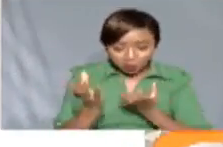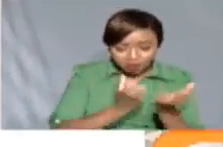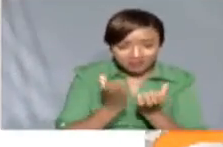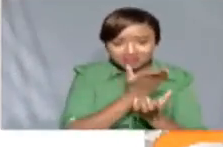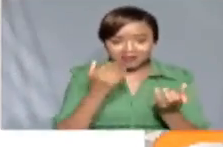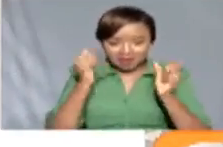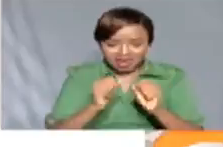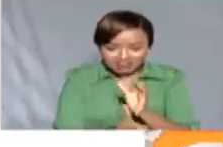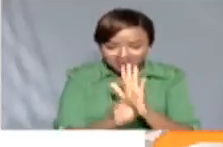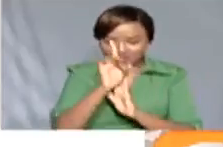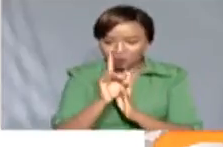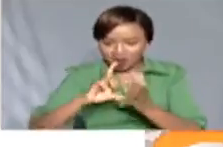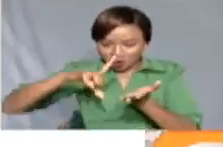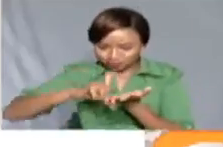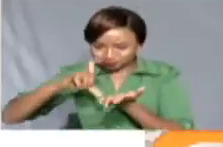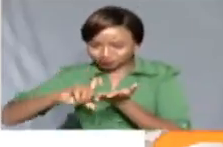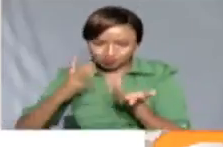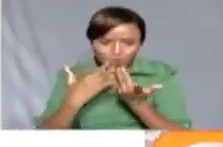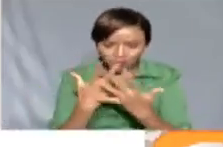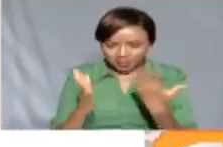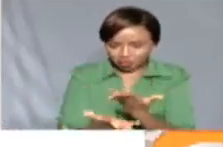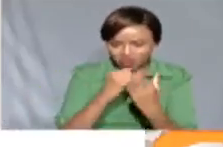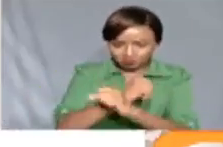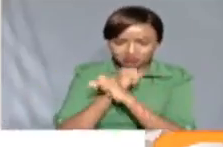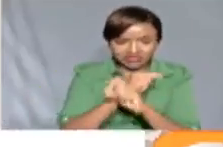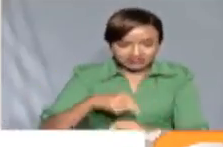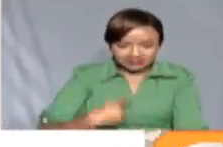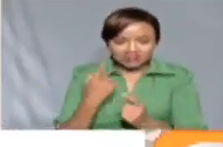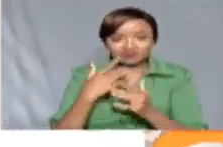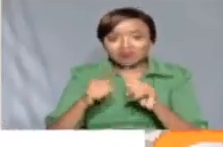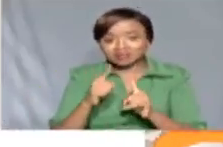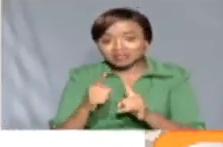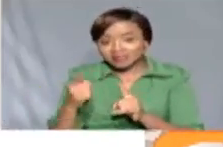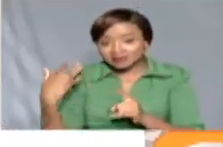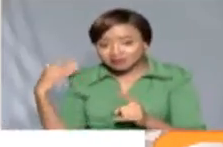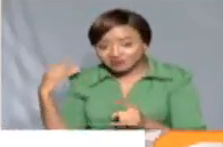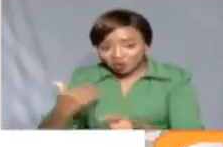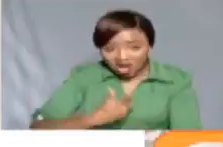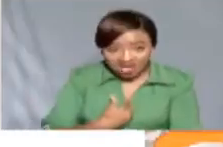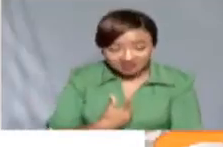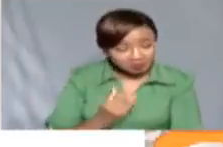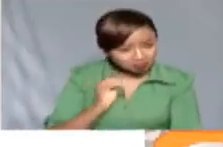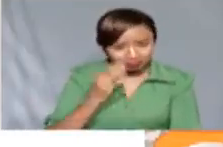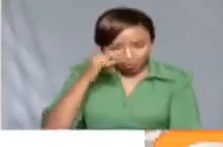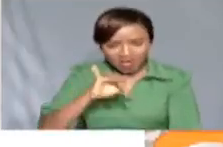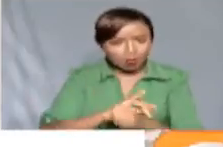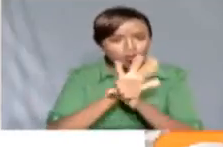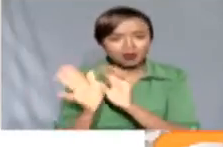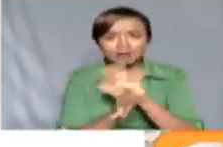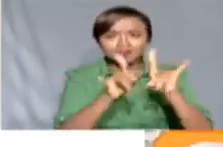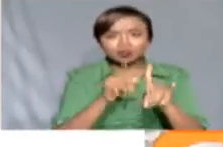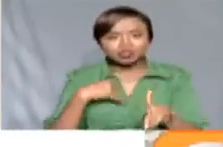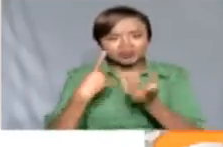developing hand washing contraptions that would perhaps never have seen the light of day had it not been for this crisis. I have not talked about